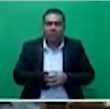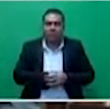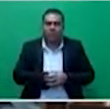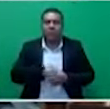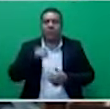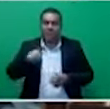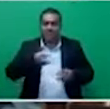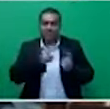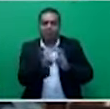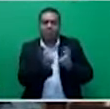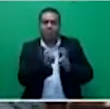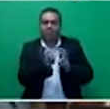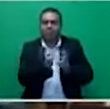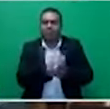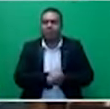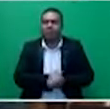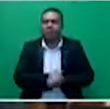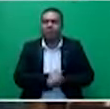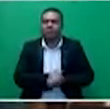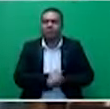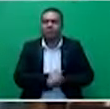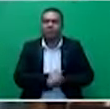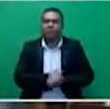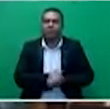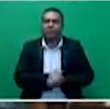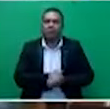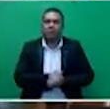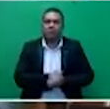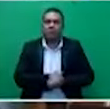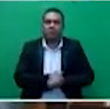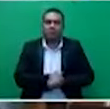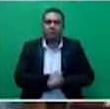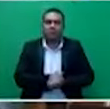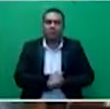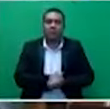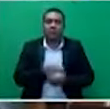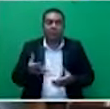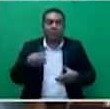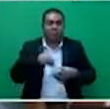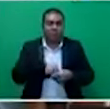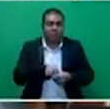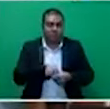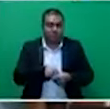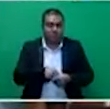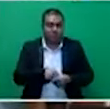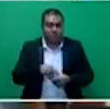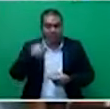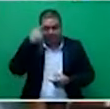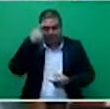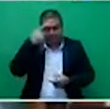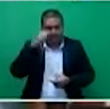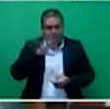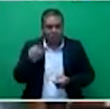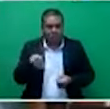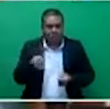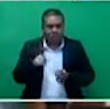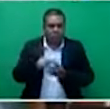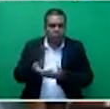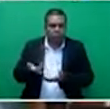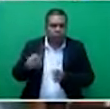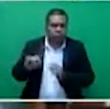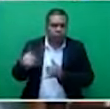is the problem. You see, they latch onto a narrative. They latch onto a narrative, and they just don't want to let go. In fact, in